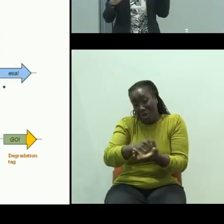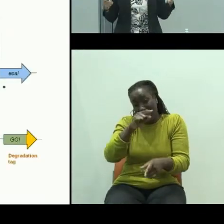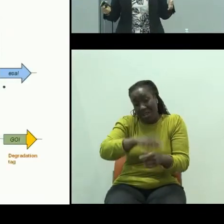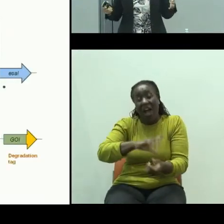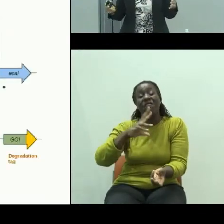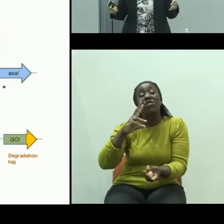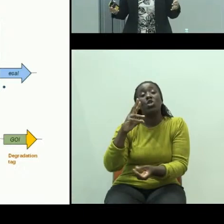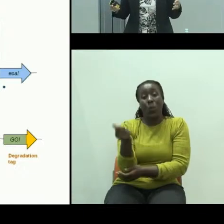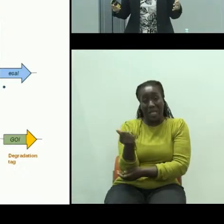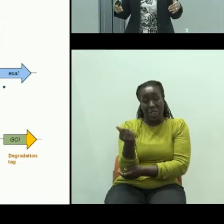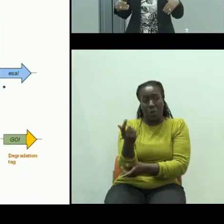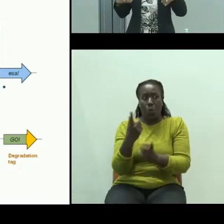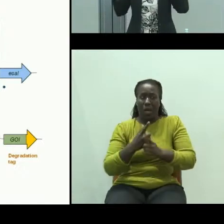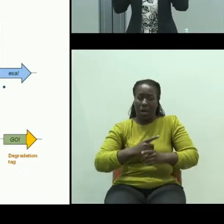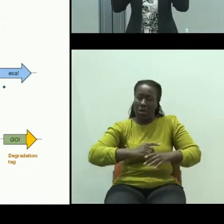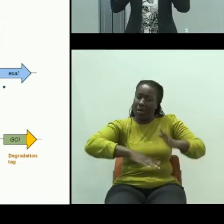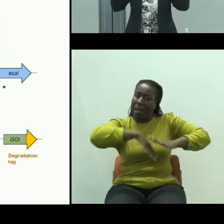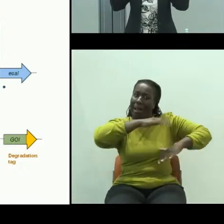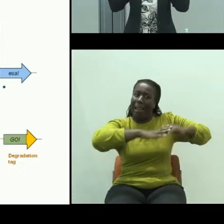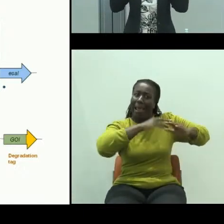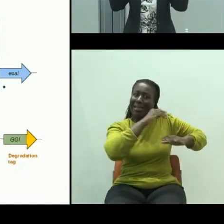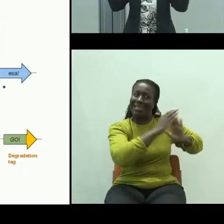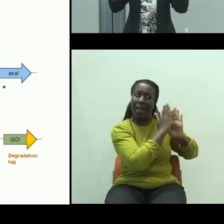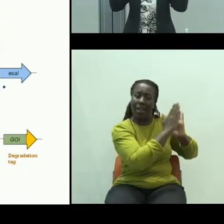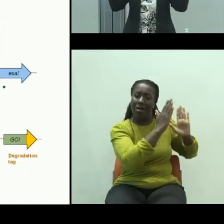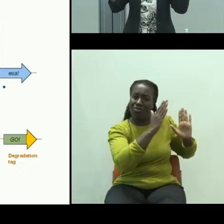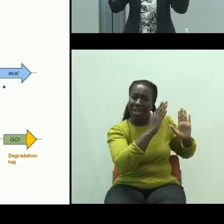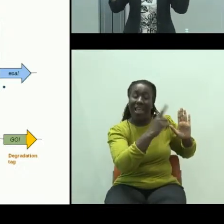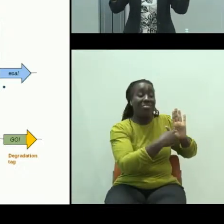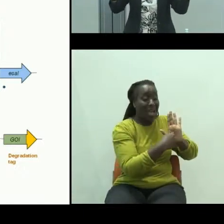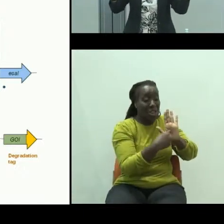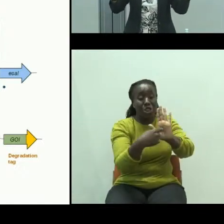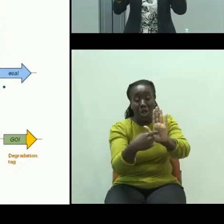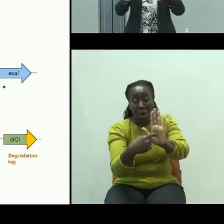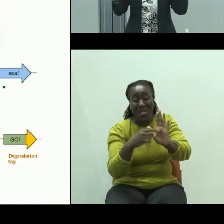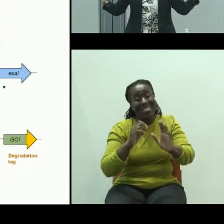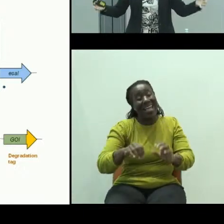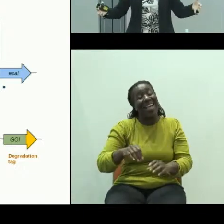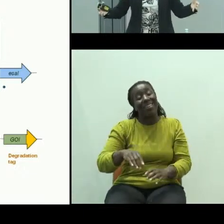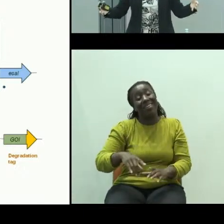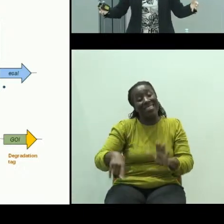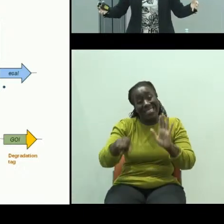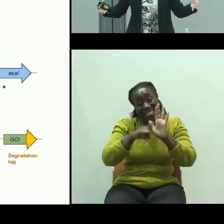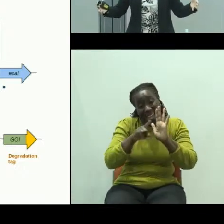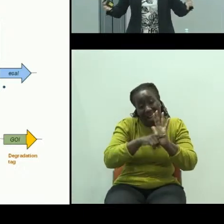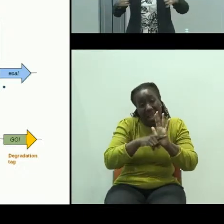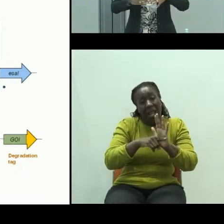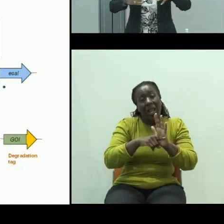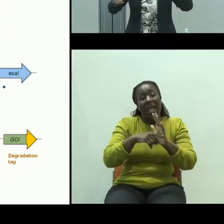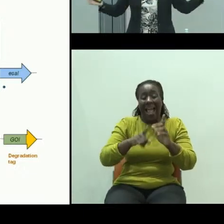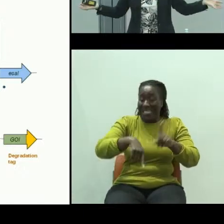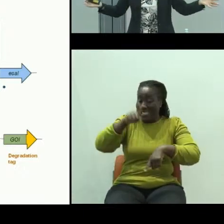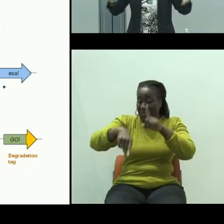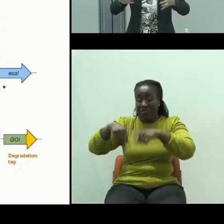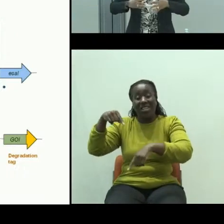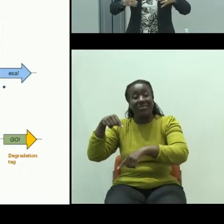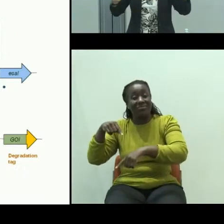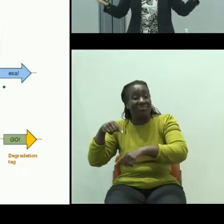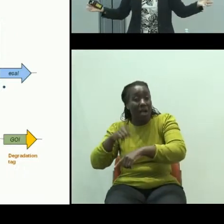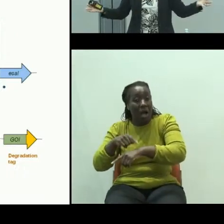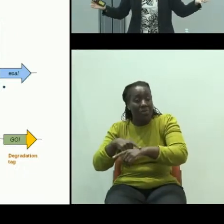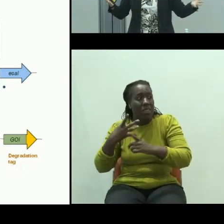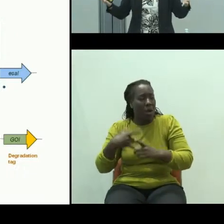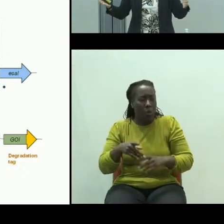a library that expresses or makes that signaling molecule at different rates, and then just screen the library